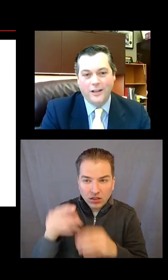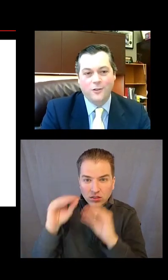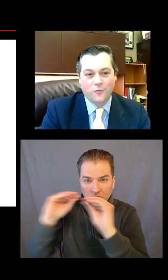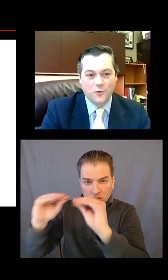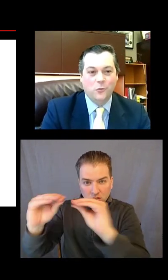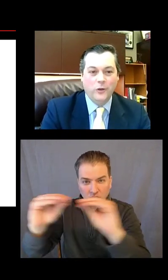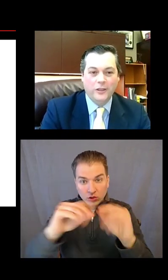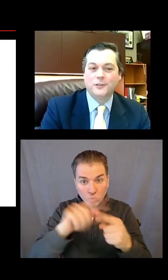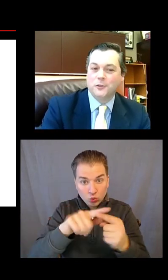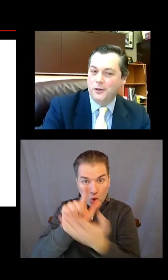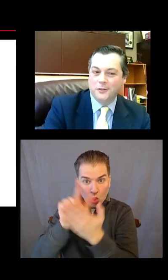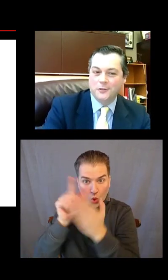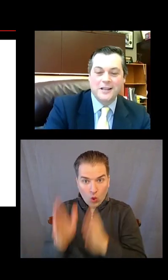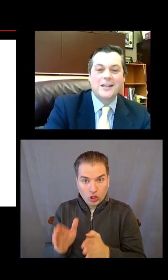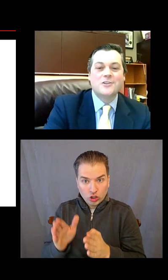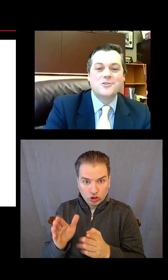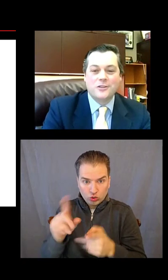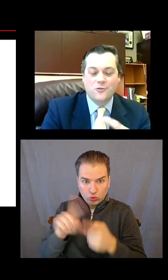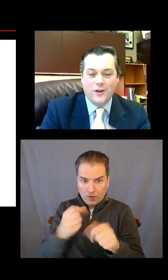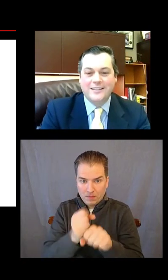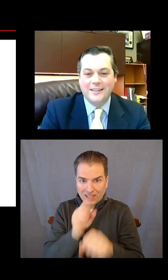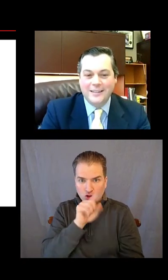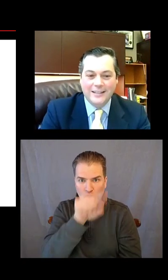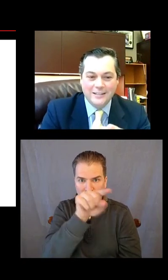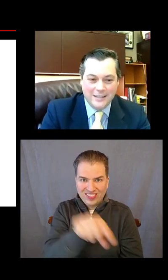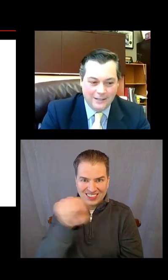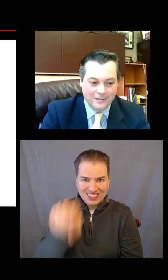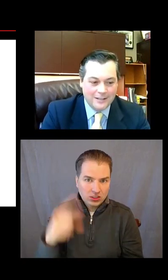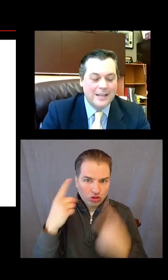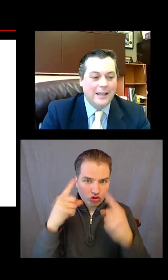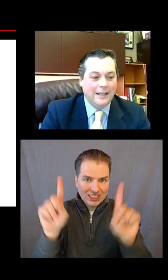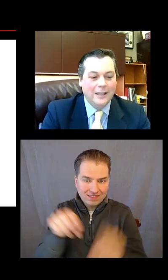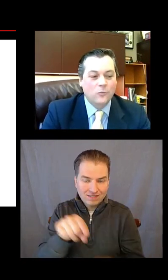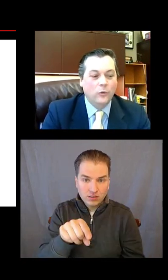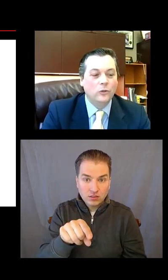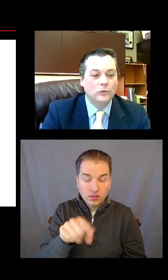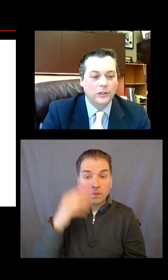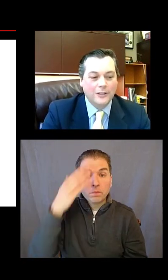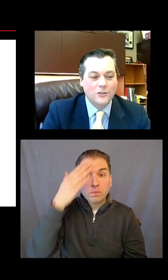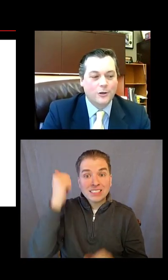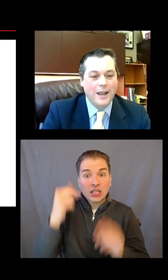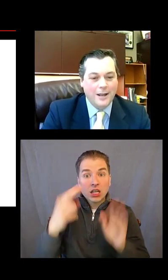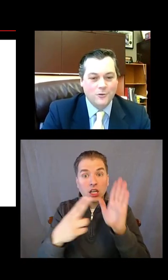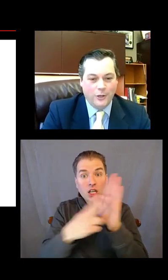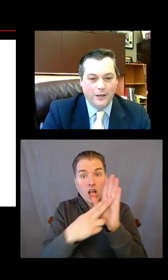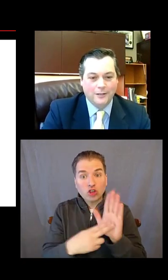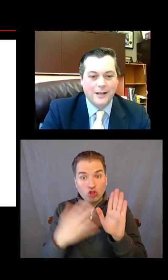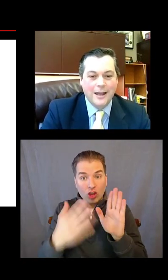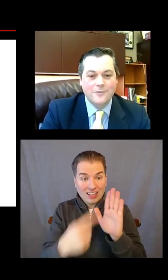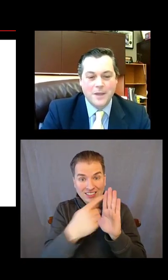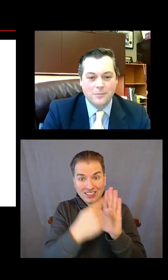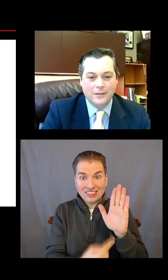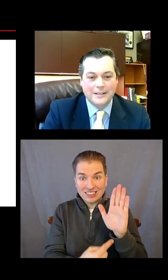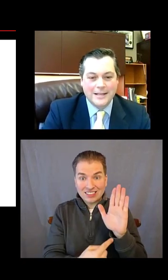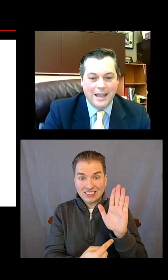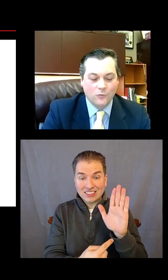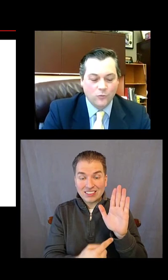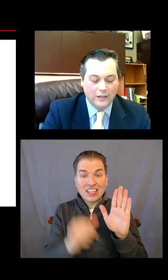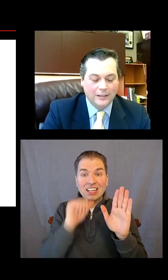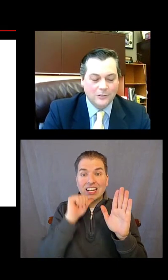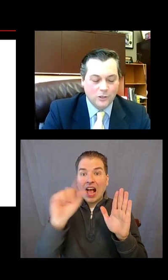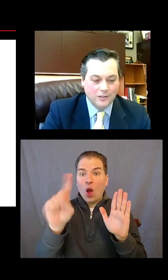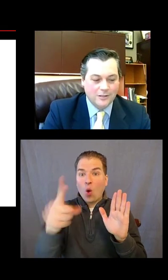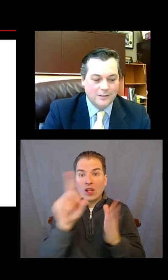half running through with the lawyers to address these things. Again, when you look at your contract, you got to remember that it's